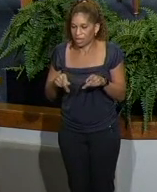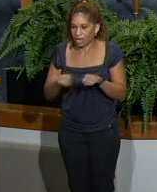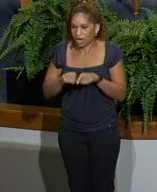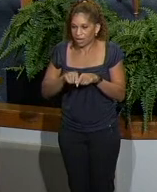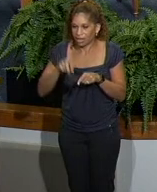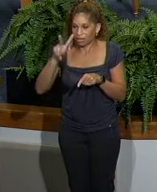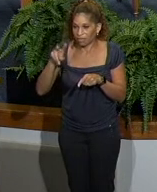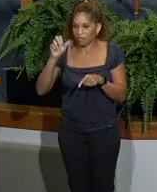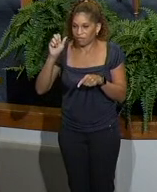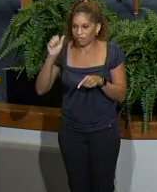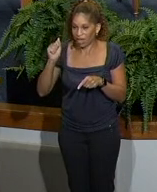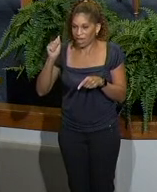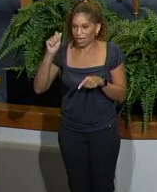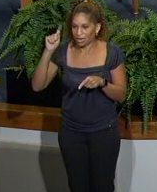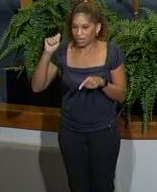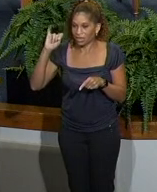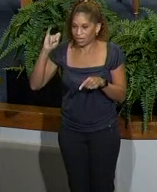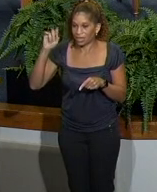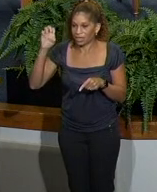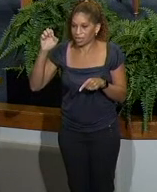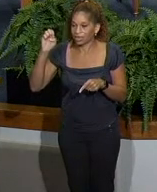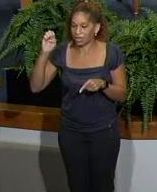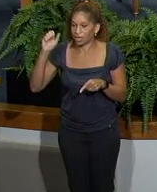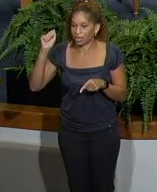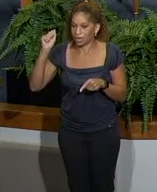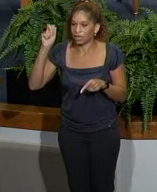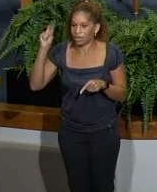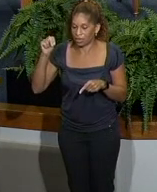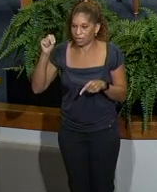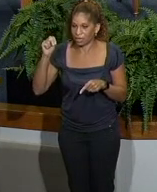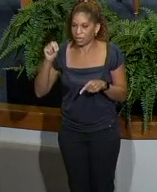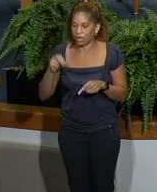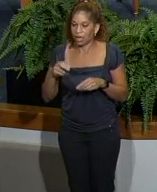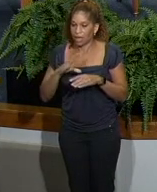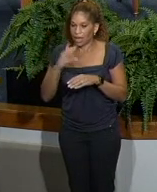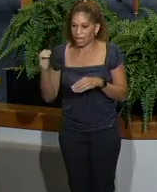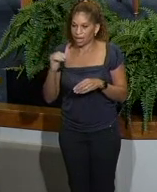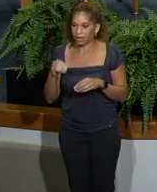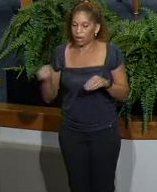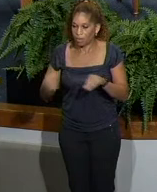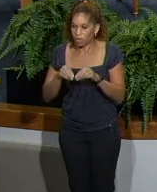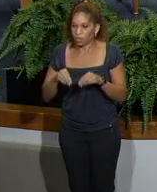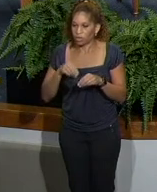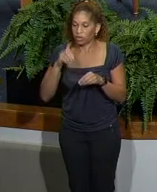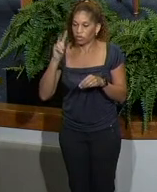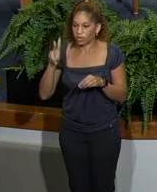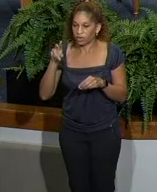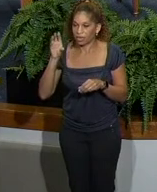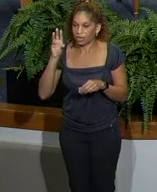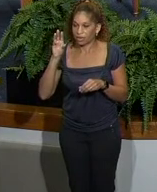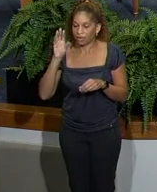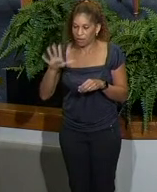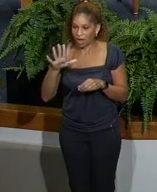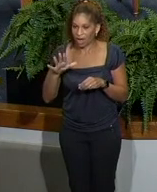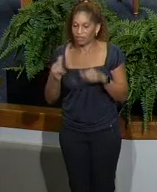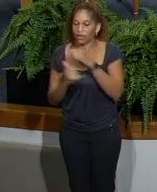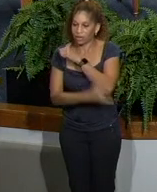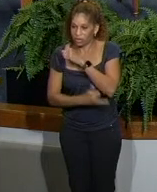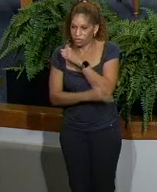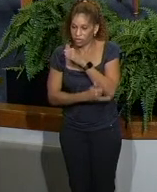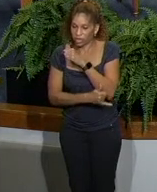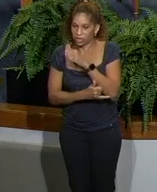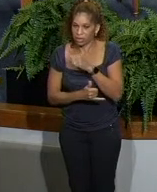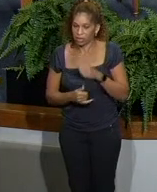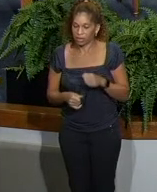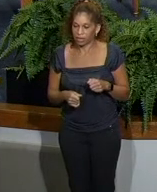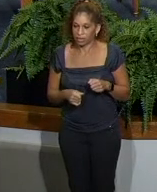the 5th UNI Global Union World Congress to more than 25 countries. He's a former Mel King Fellow